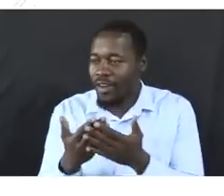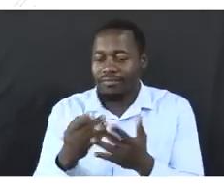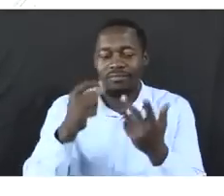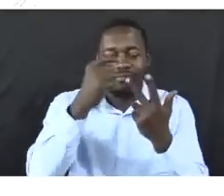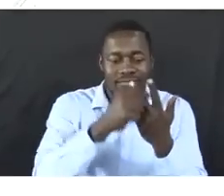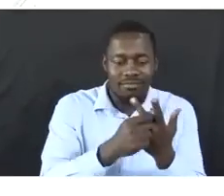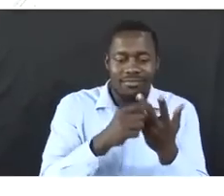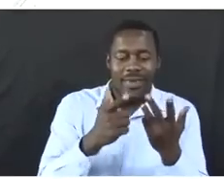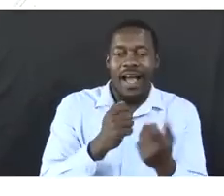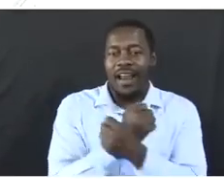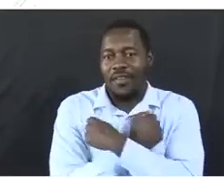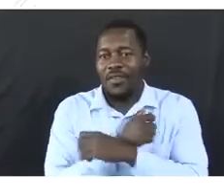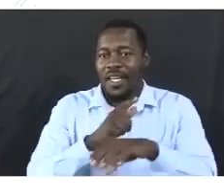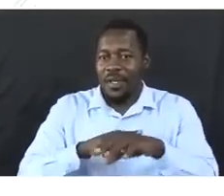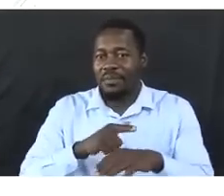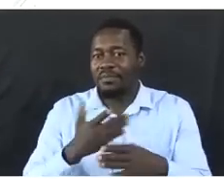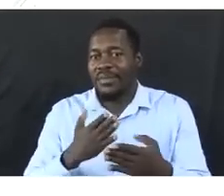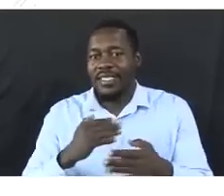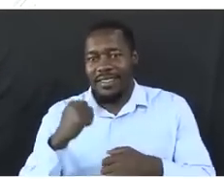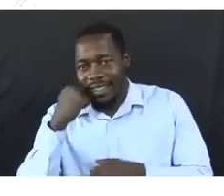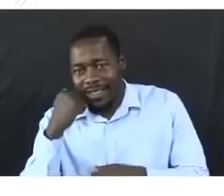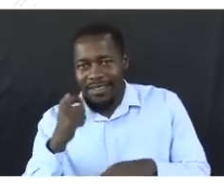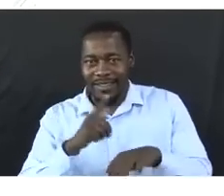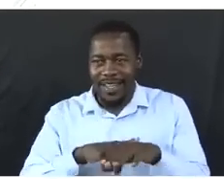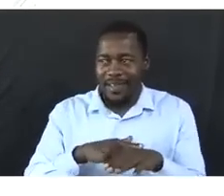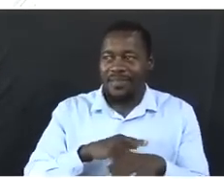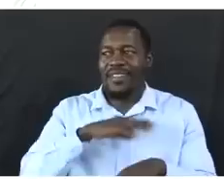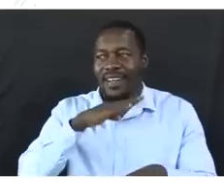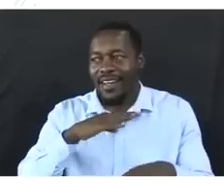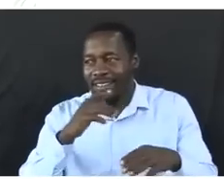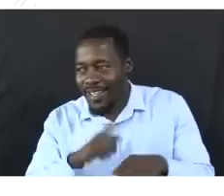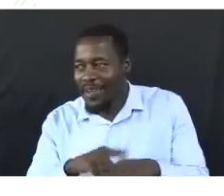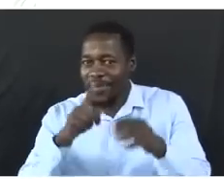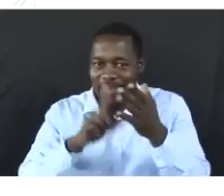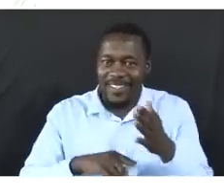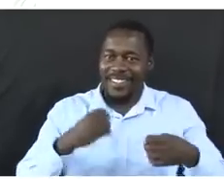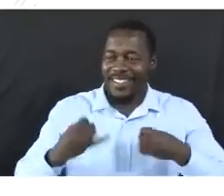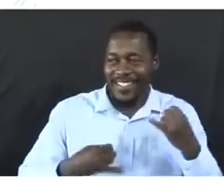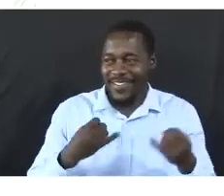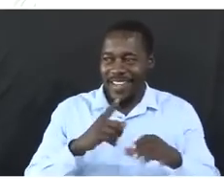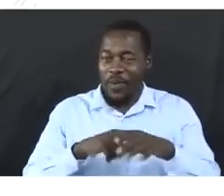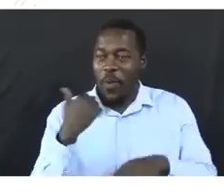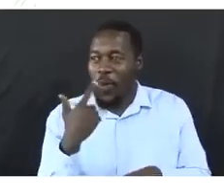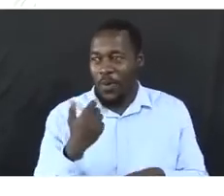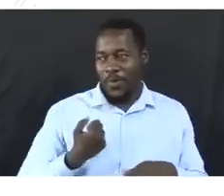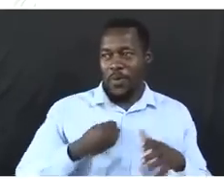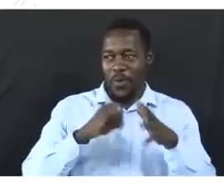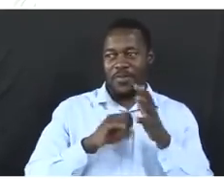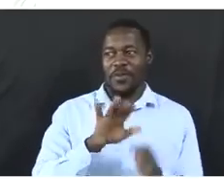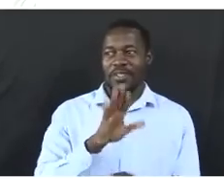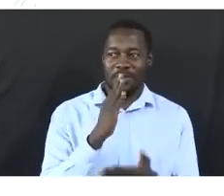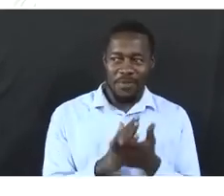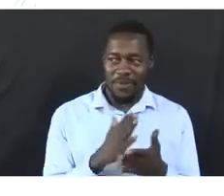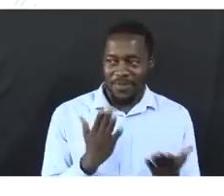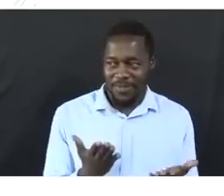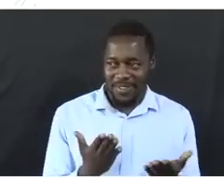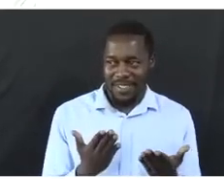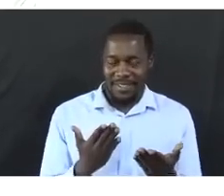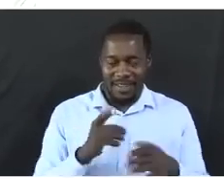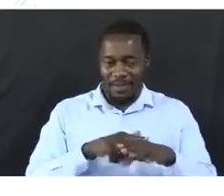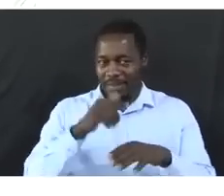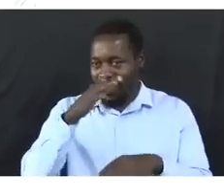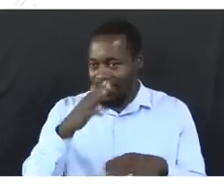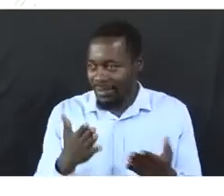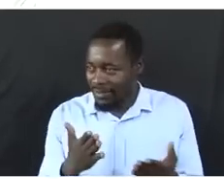But did he not make them one, having a remnant of the spirit? And why one? Why did God institute marriage? We have looked at that. He seeks godly offspring. Therefore, take